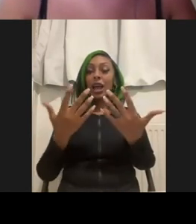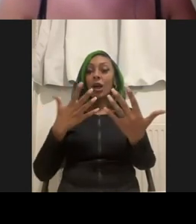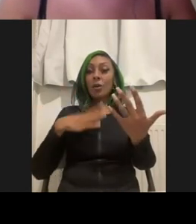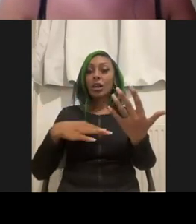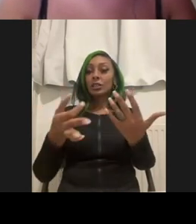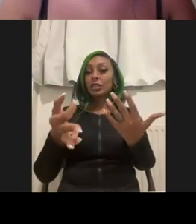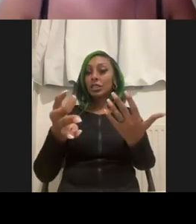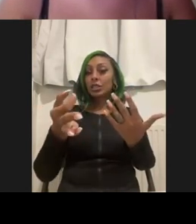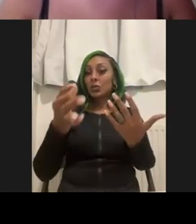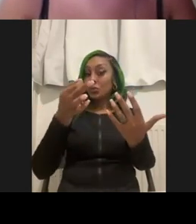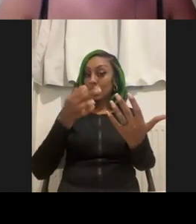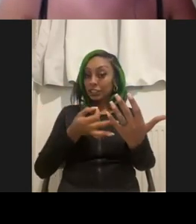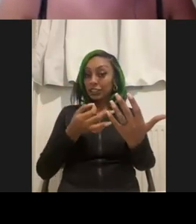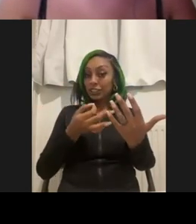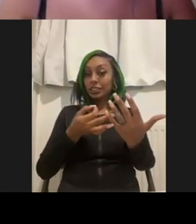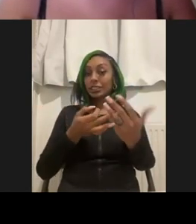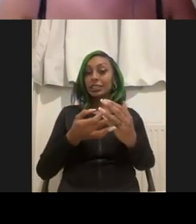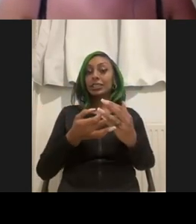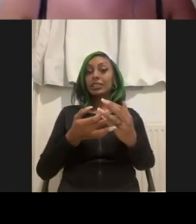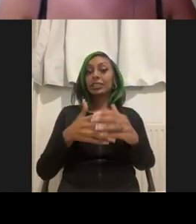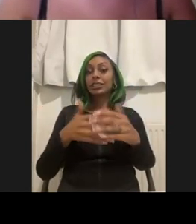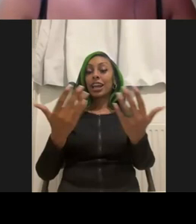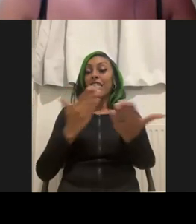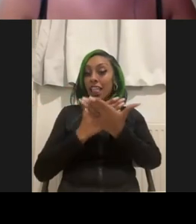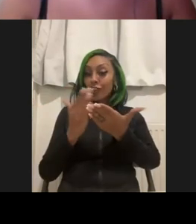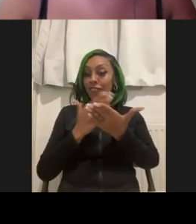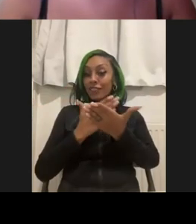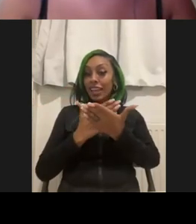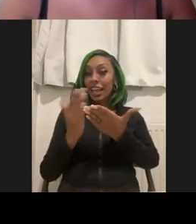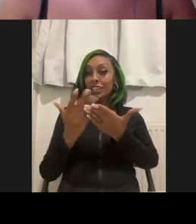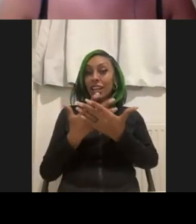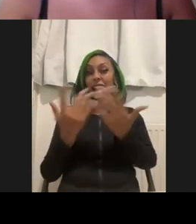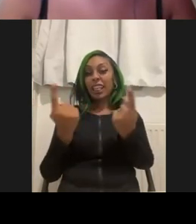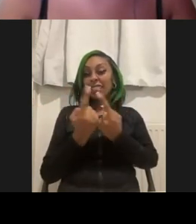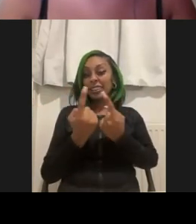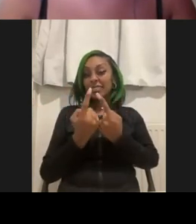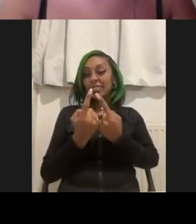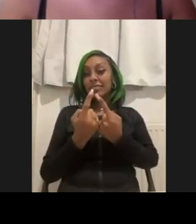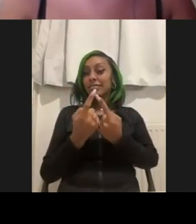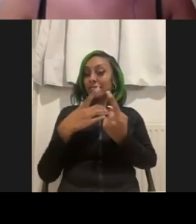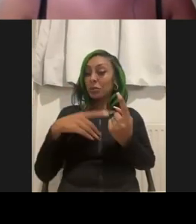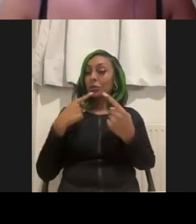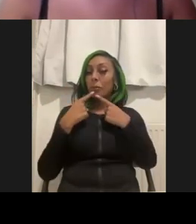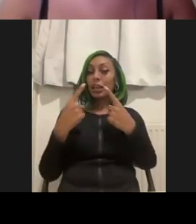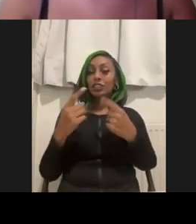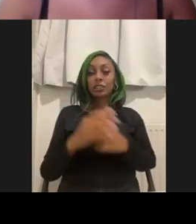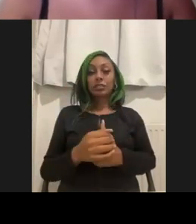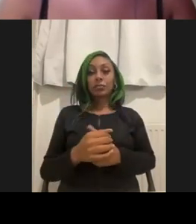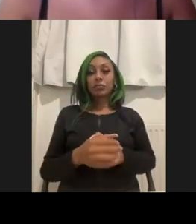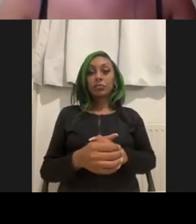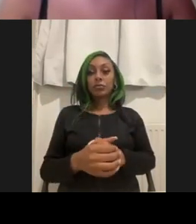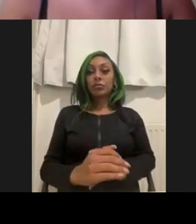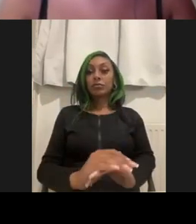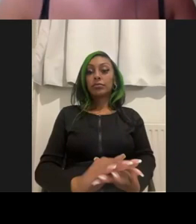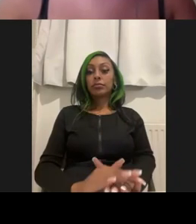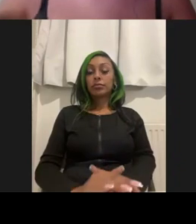any follow-up questions or any clarifications or anything that you'd like to mention in the chat or